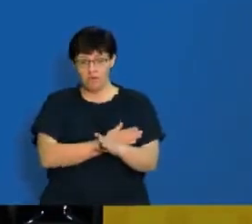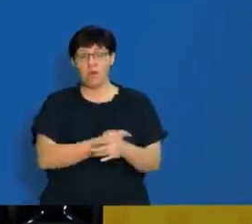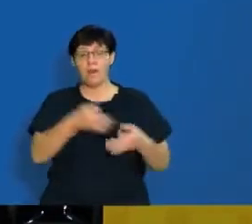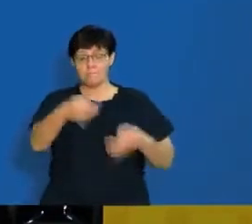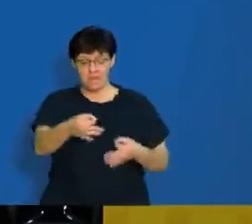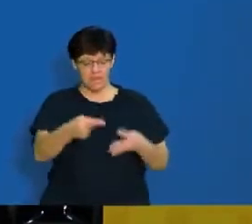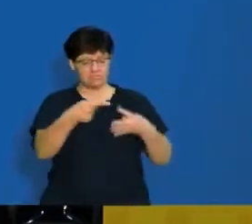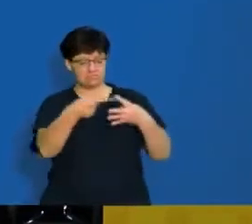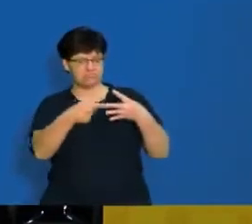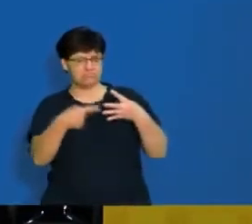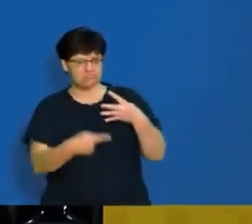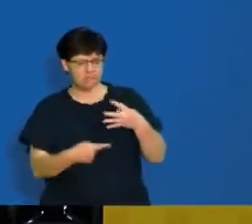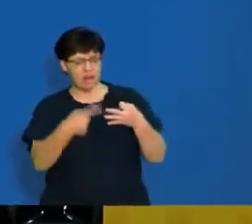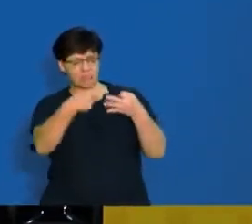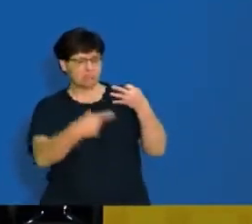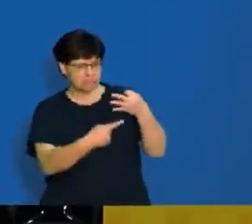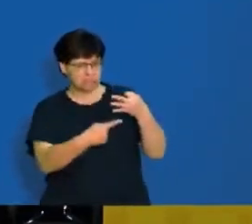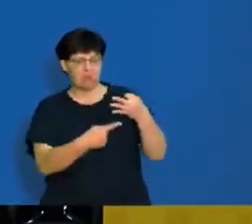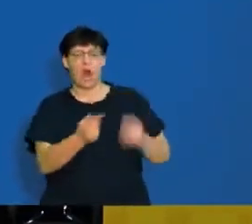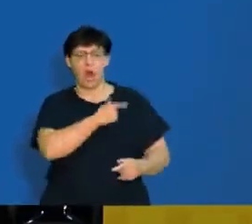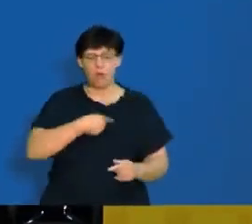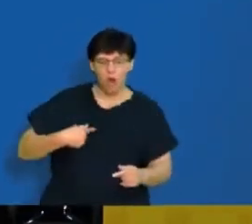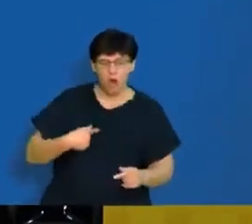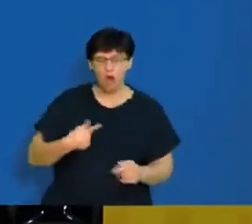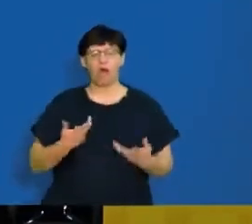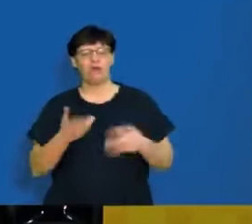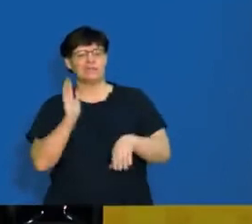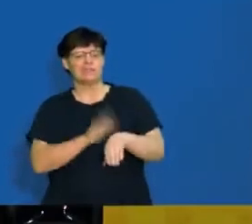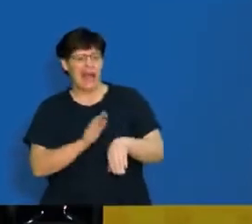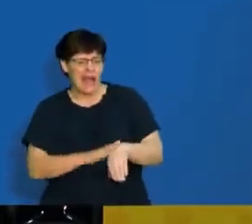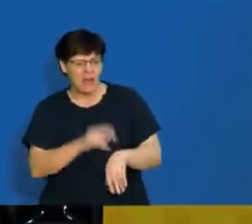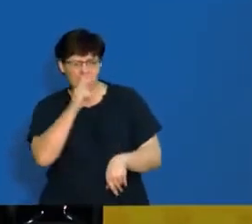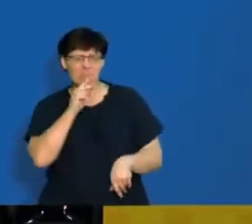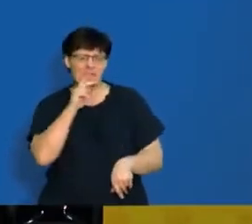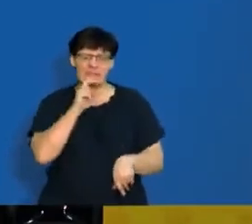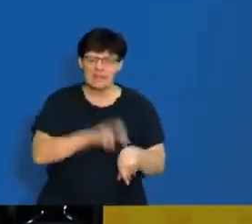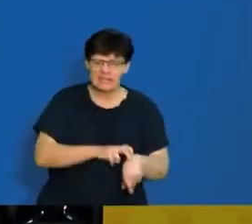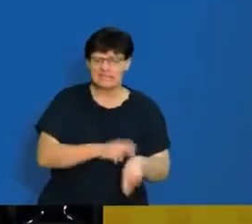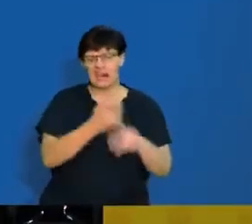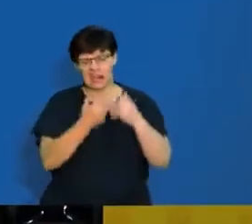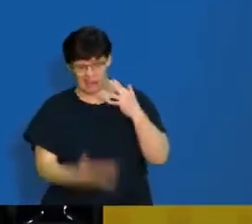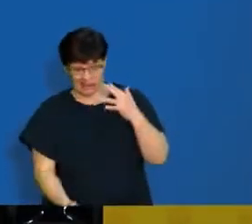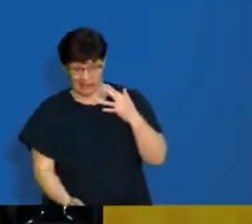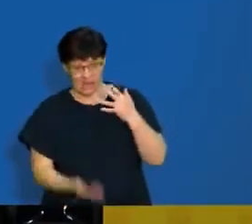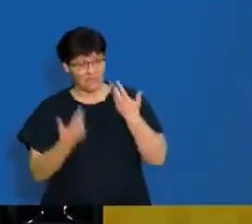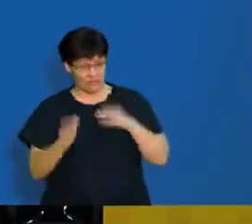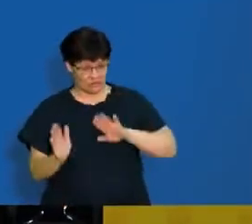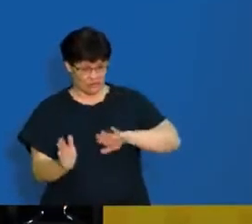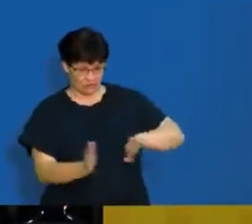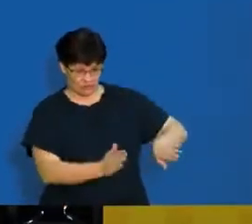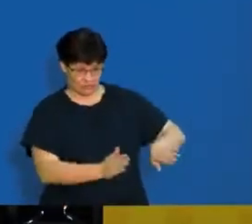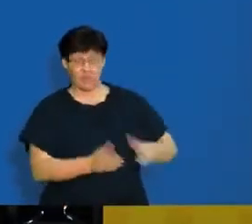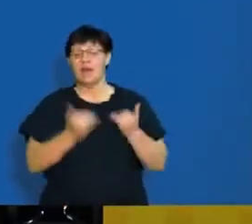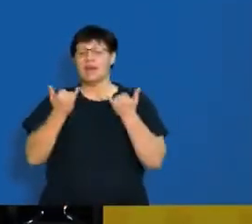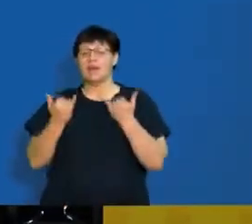paper, what to look for, how long the paper is, how much time you're supposed to use there, and so on. Now, I'm going